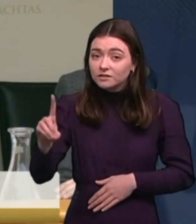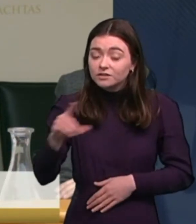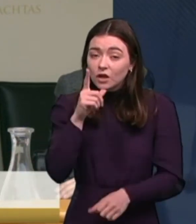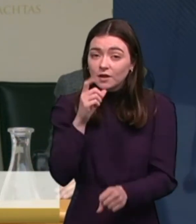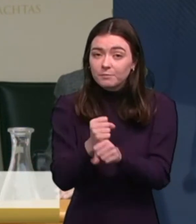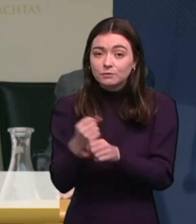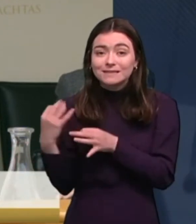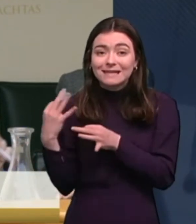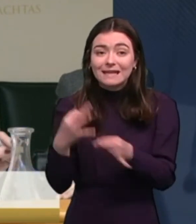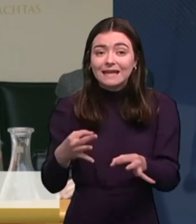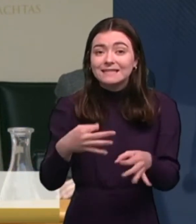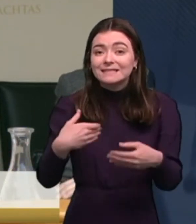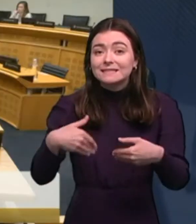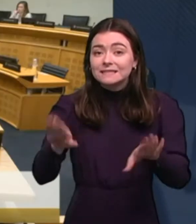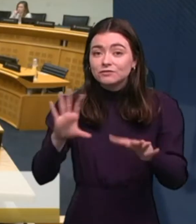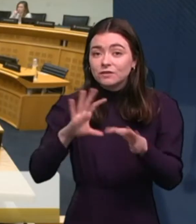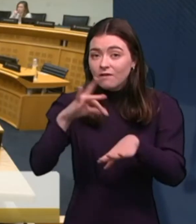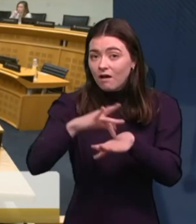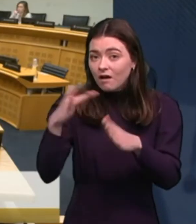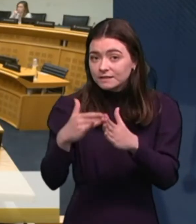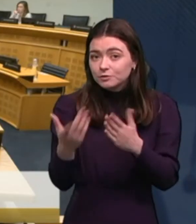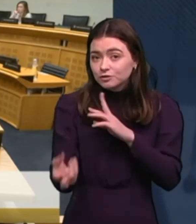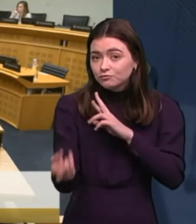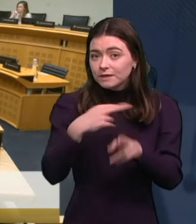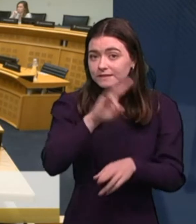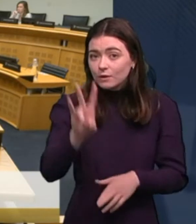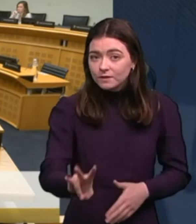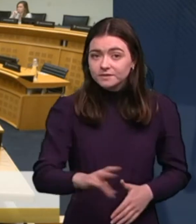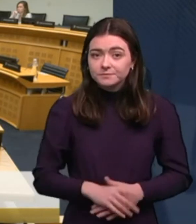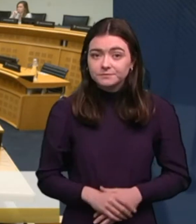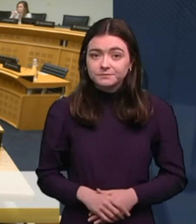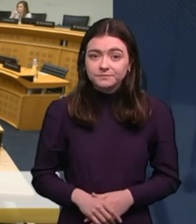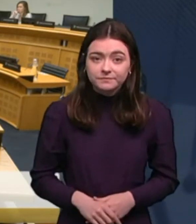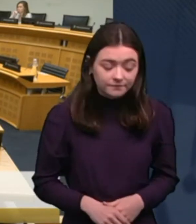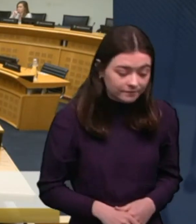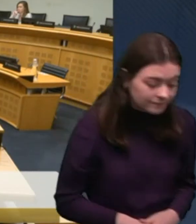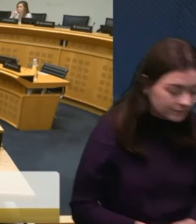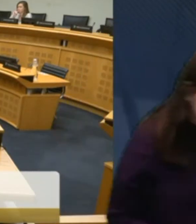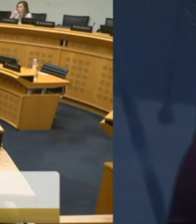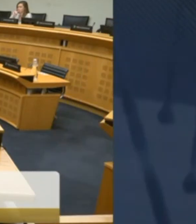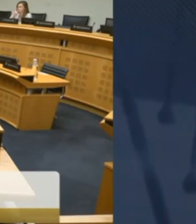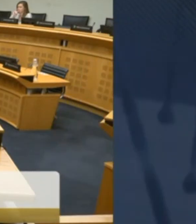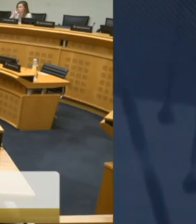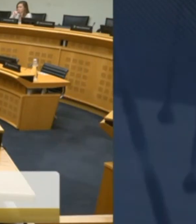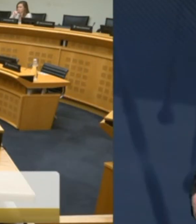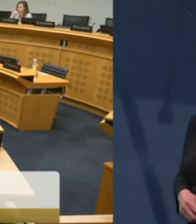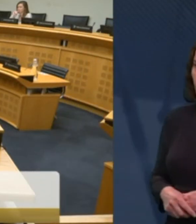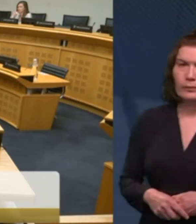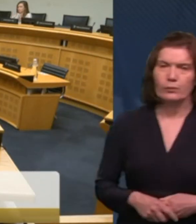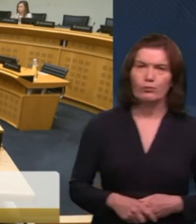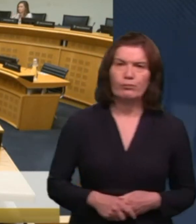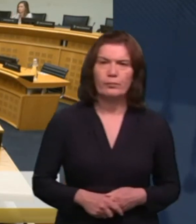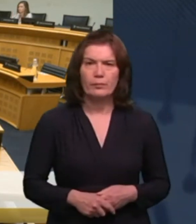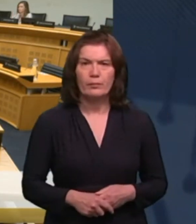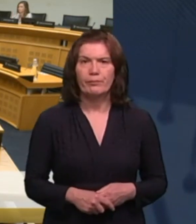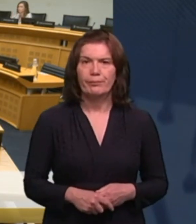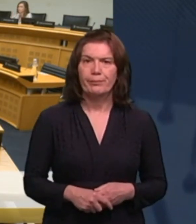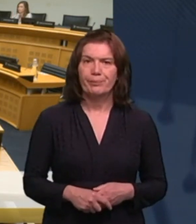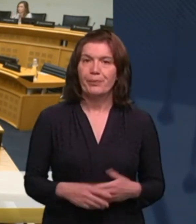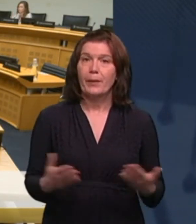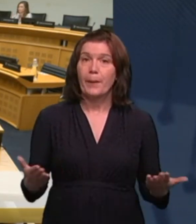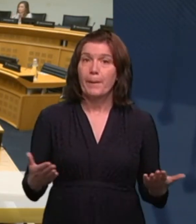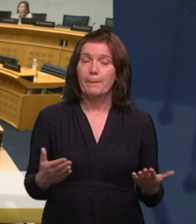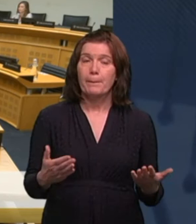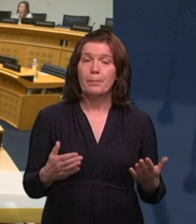to delayed discharges, just to answer that question for you. Deputy Kearns, thanks for asking that question about a very vulnerable part of our